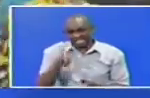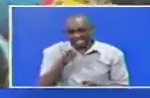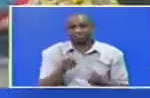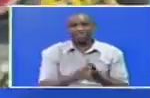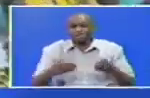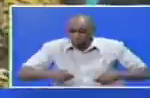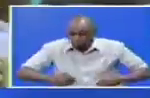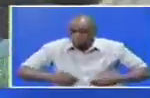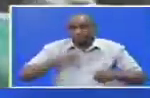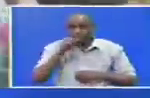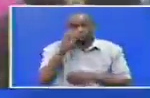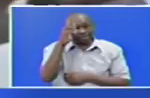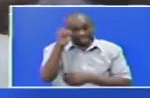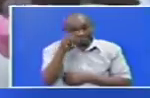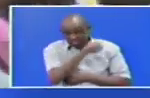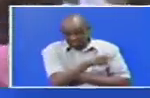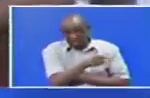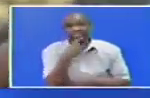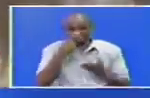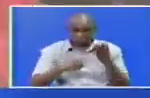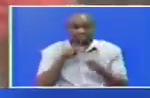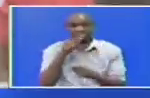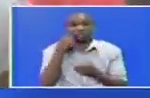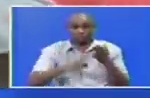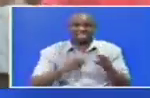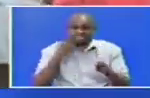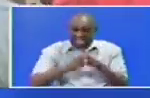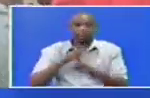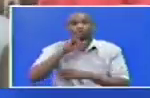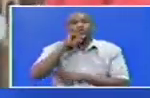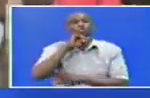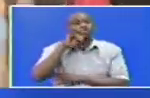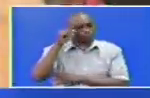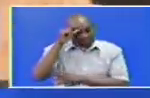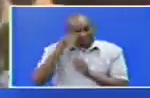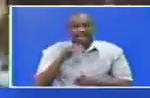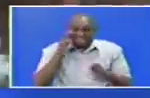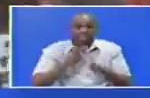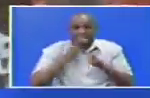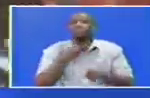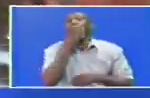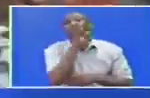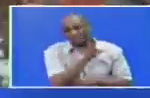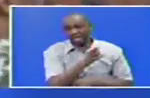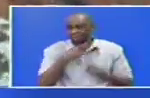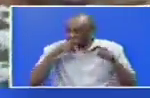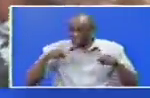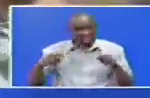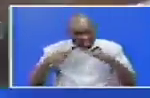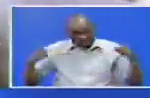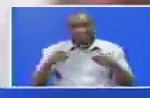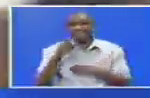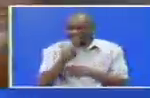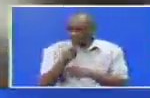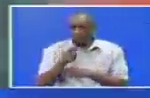Youth allied to ODM responding by calling the name of Governor Ali Hassan Joho, something that didn't go down well with the supporters of